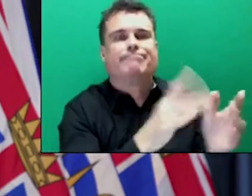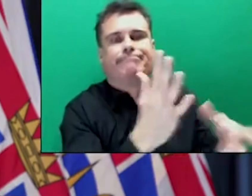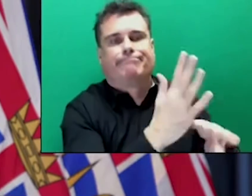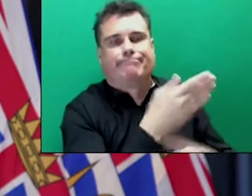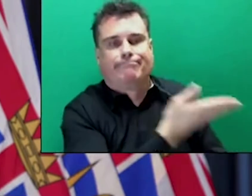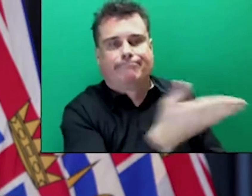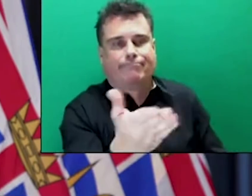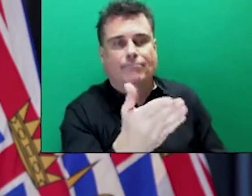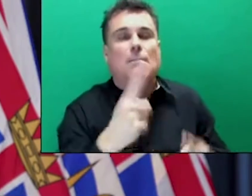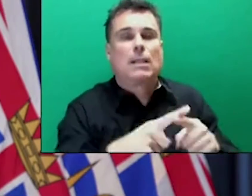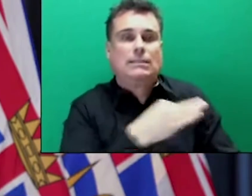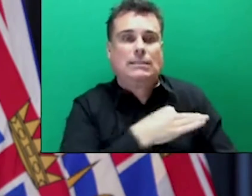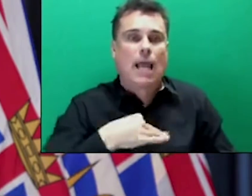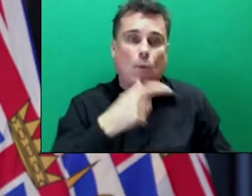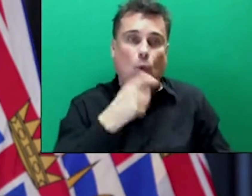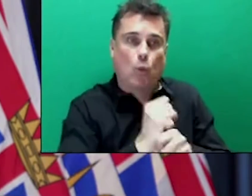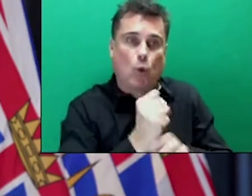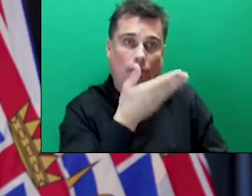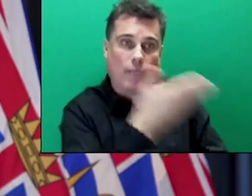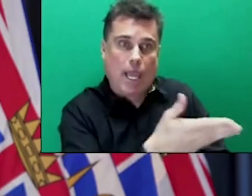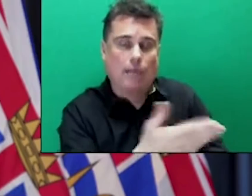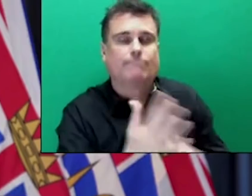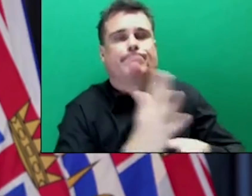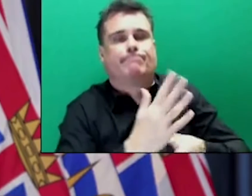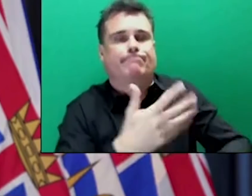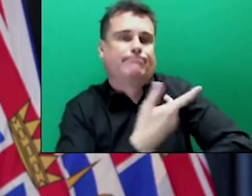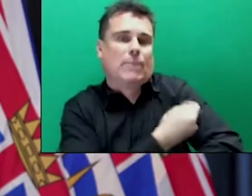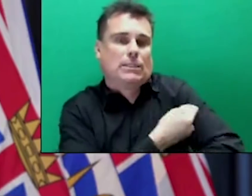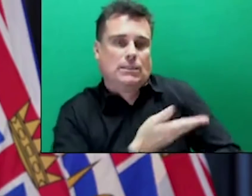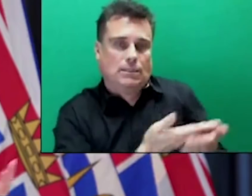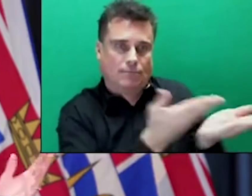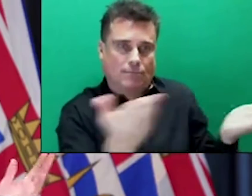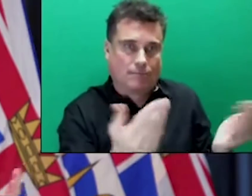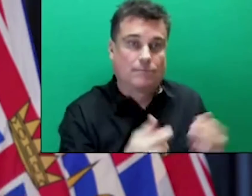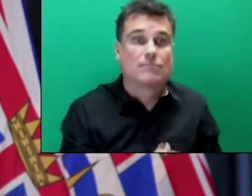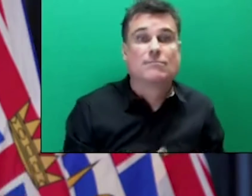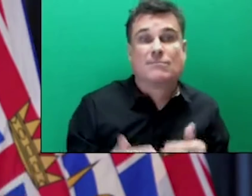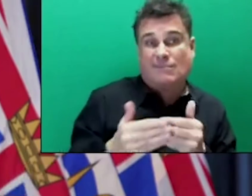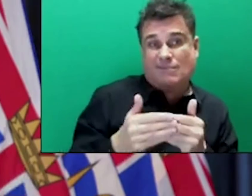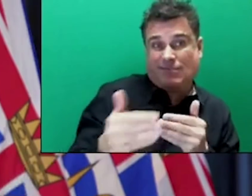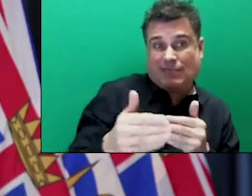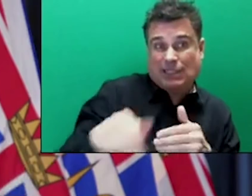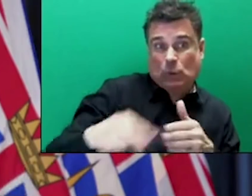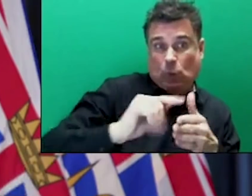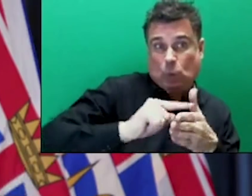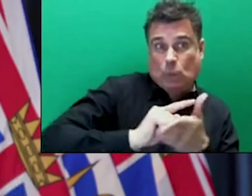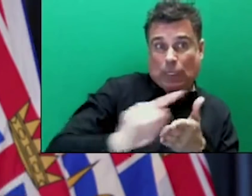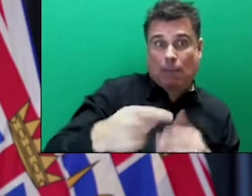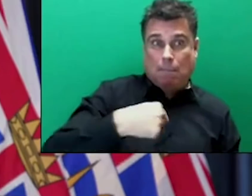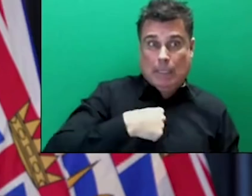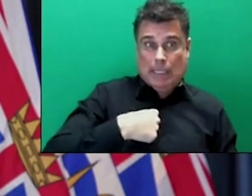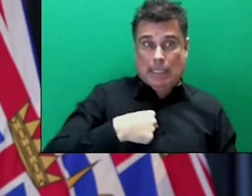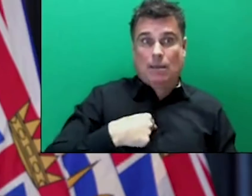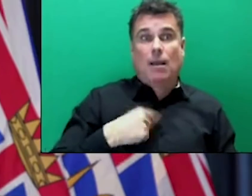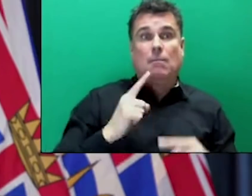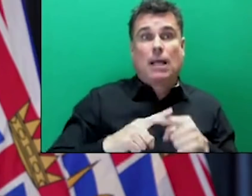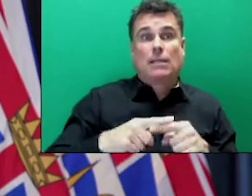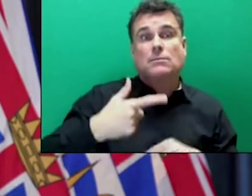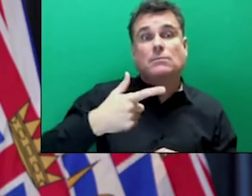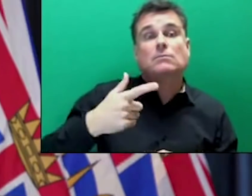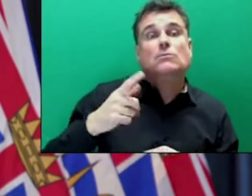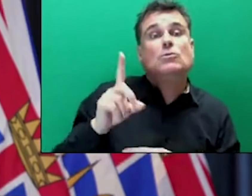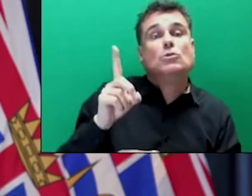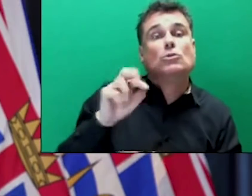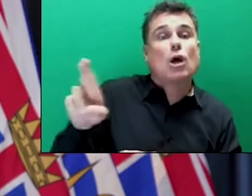struggle. And later this week, Dr. Ross Brown and myself and the Premier and Minister Dix will be providing a full briefing to